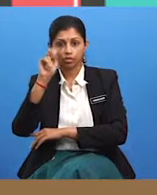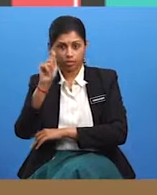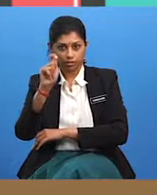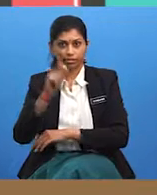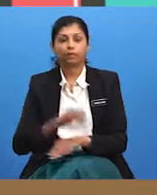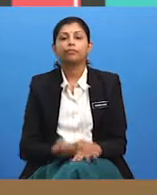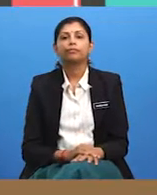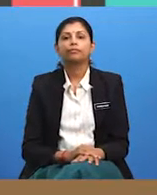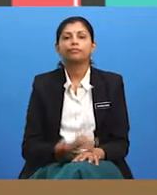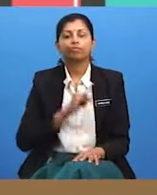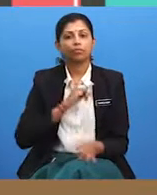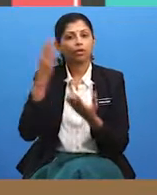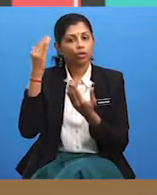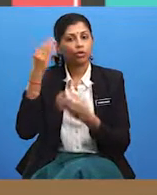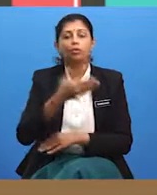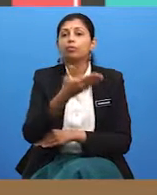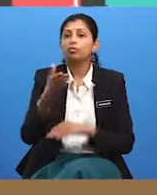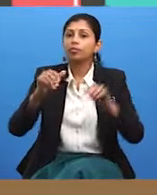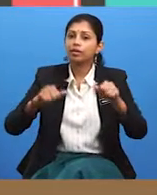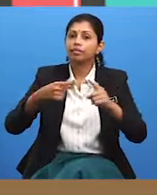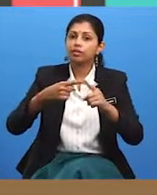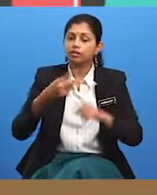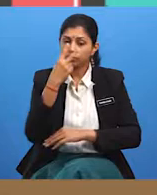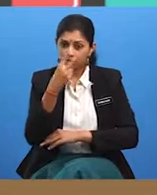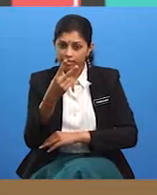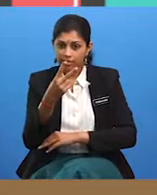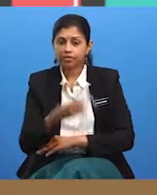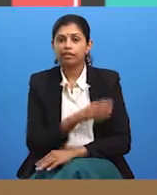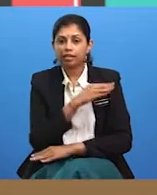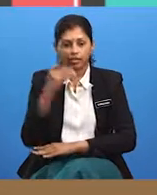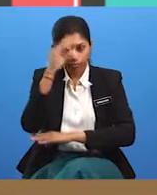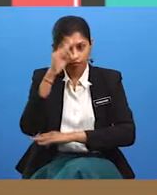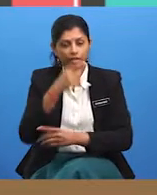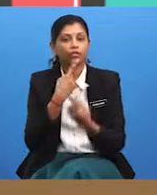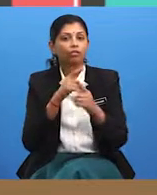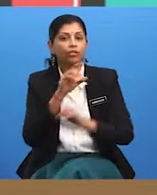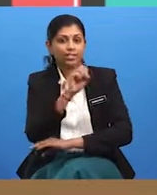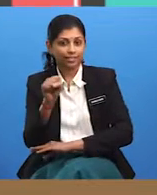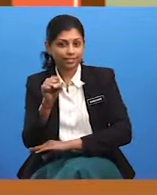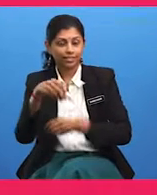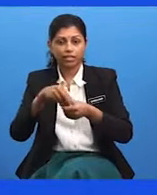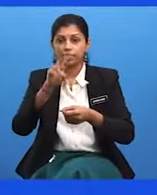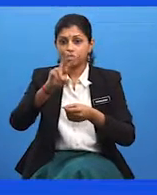I hope you were able to locate and check your answers the second round.